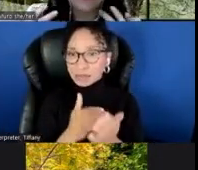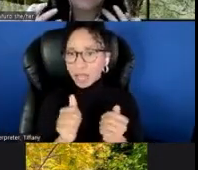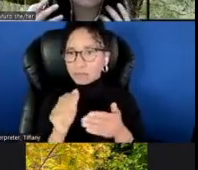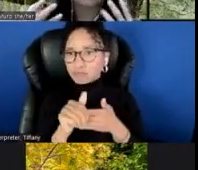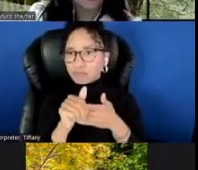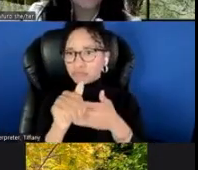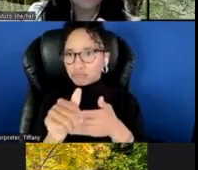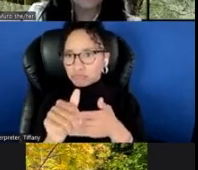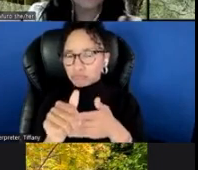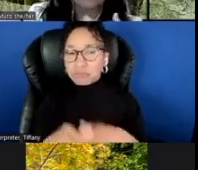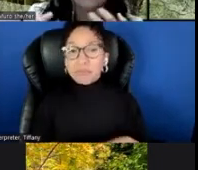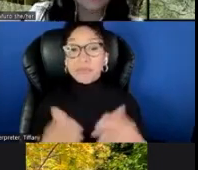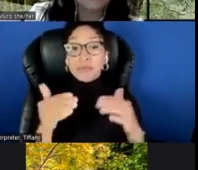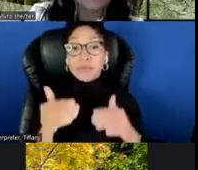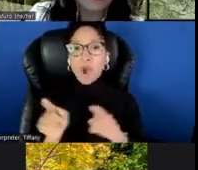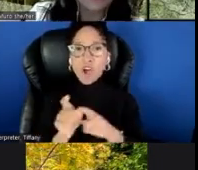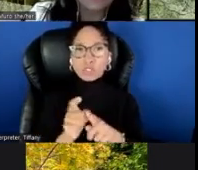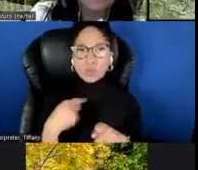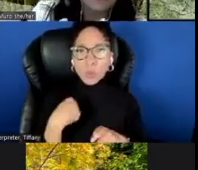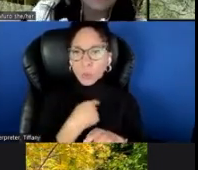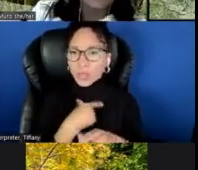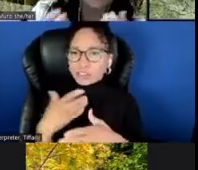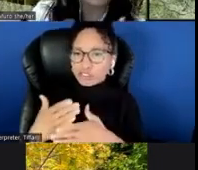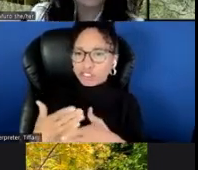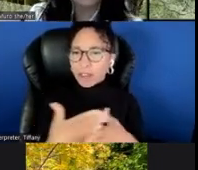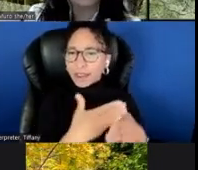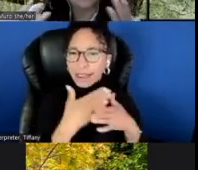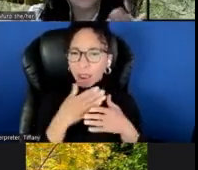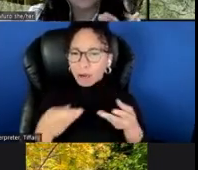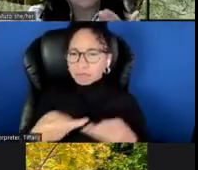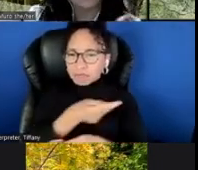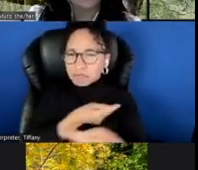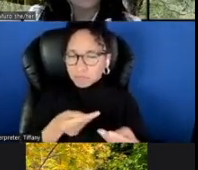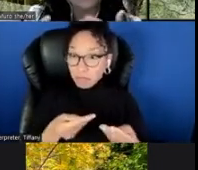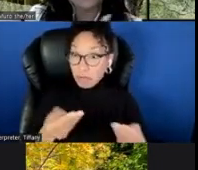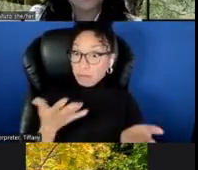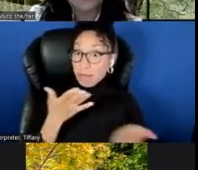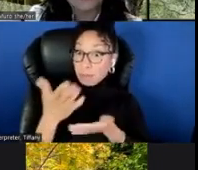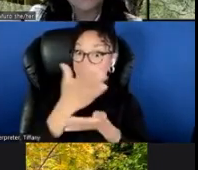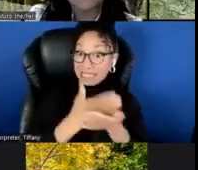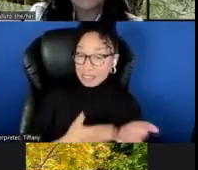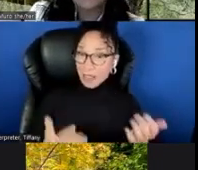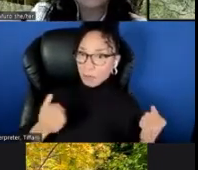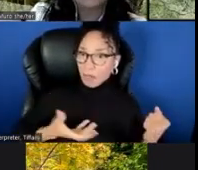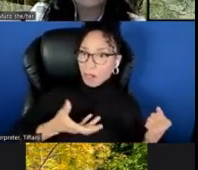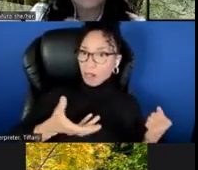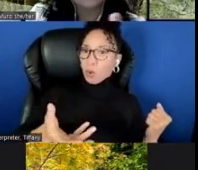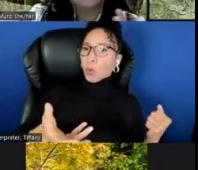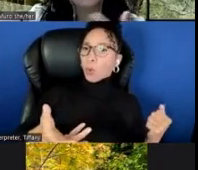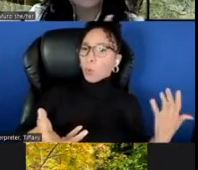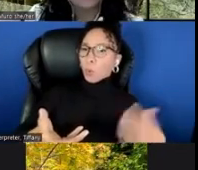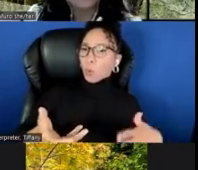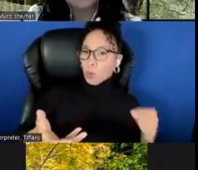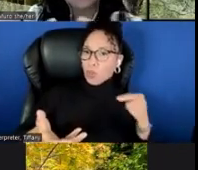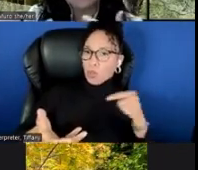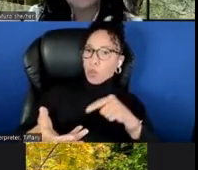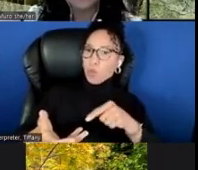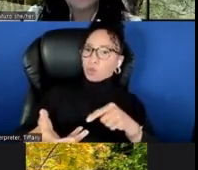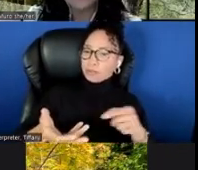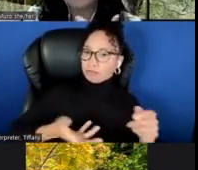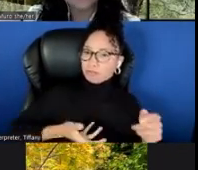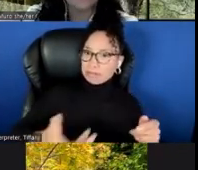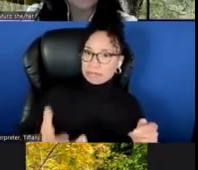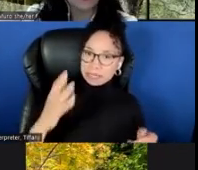ensure that as we share and get to vulnerable pieces of ourselves and sharing our stories and our experiences, that those personal stories